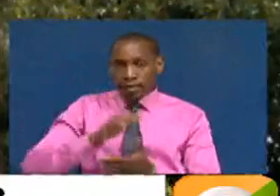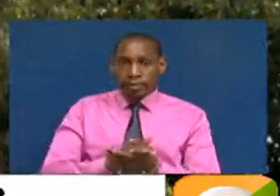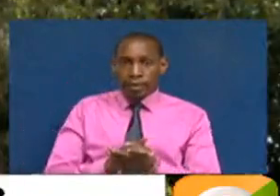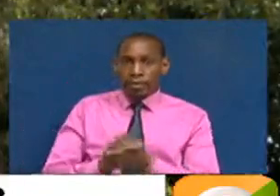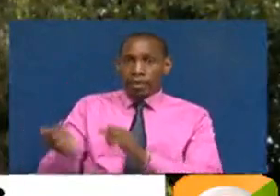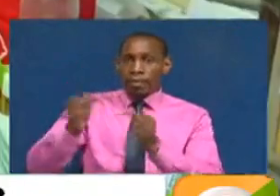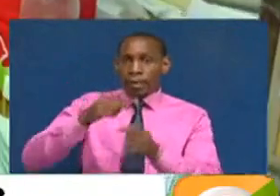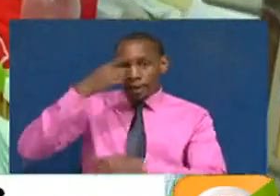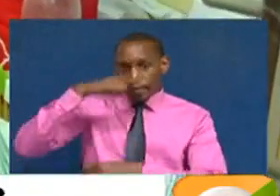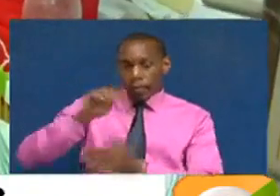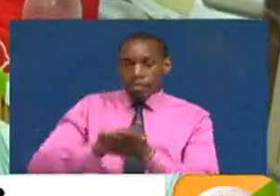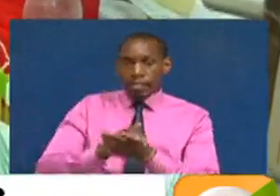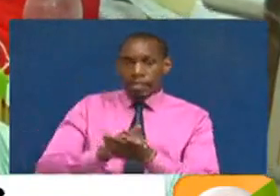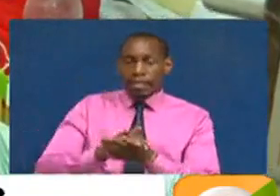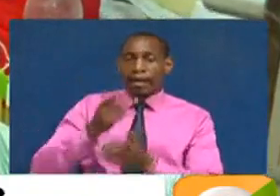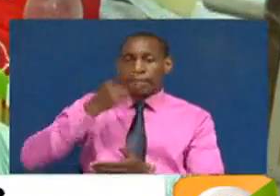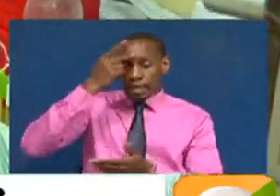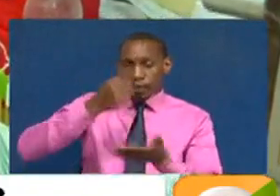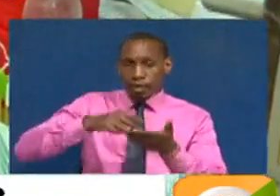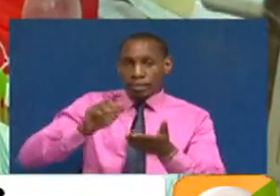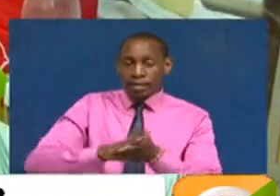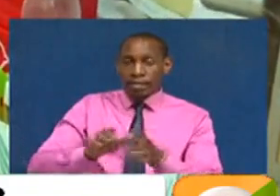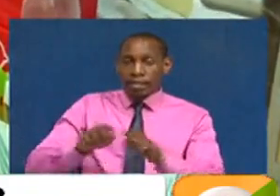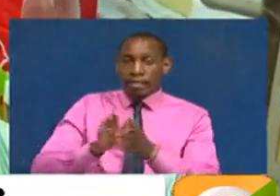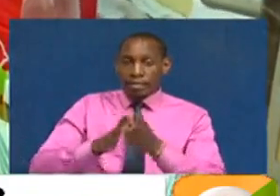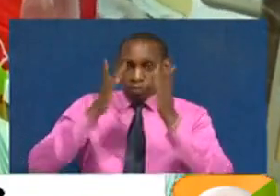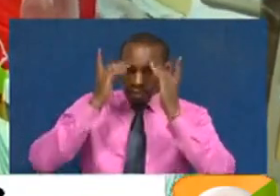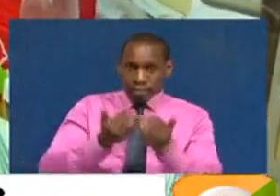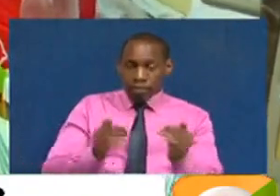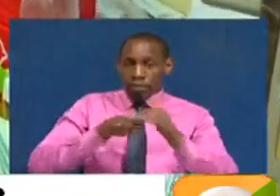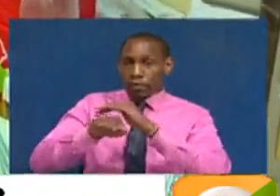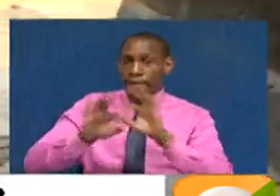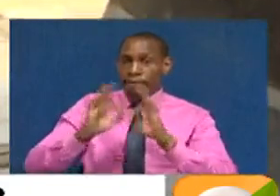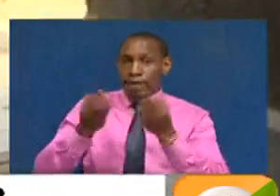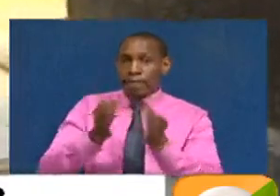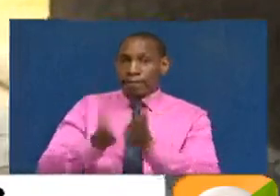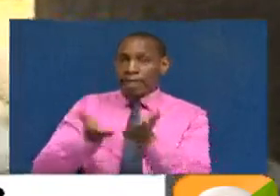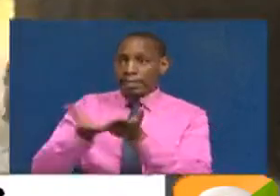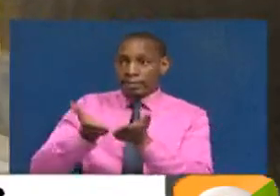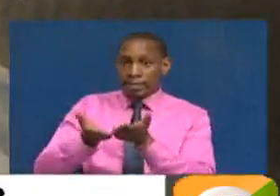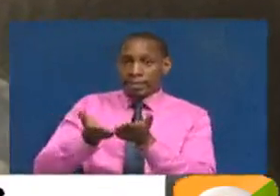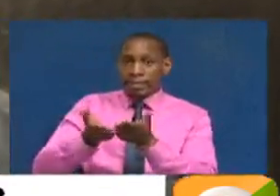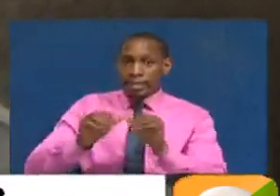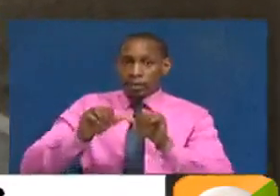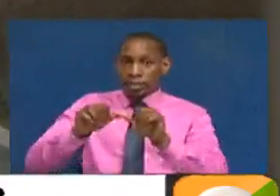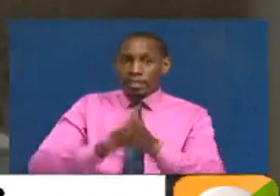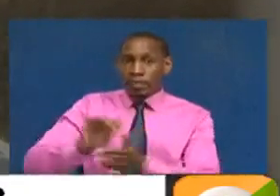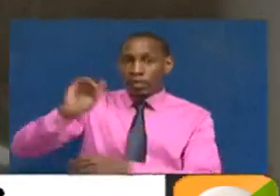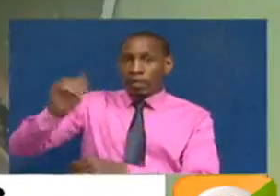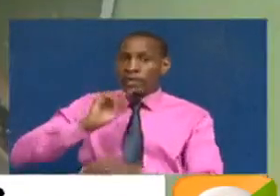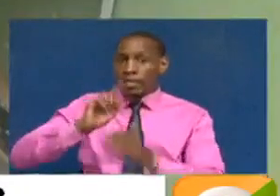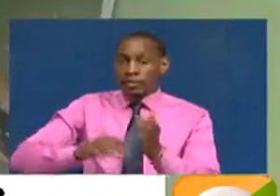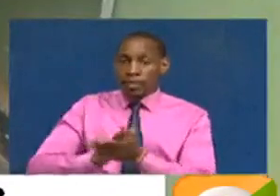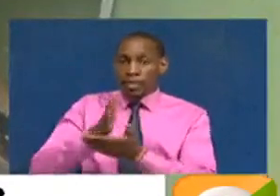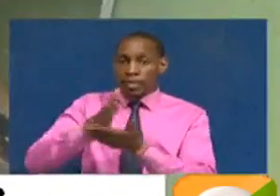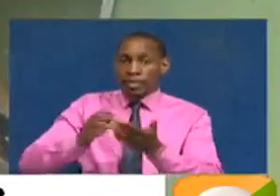squabbling over whether the policy of parental consent as a determinant for adolescents in accessing family planning services should stand, with counties arguing